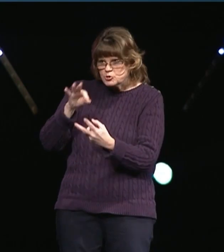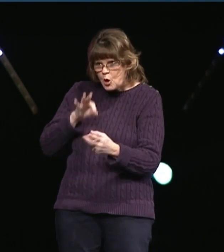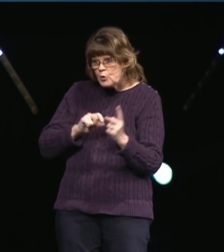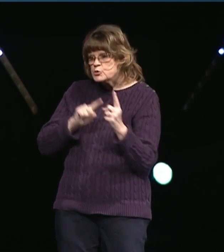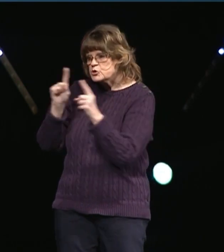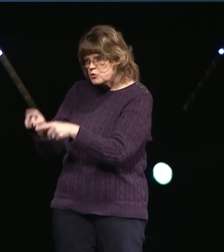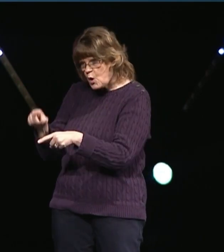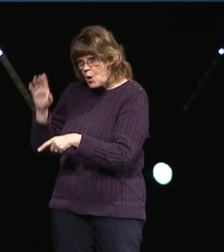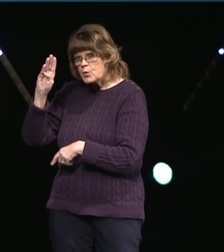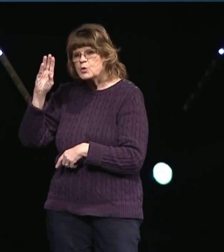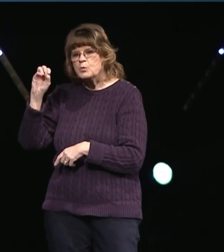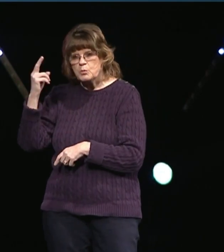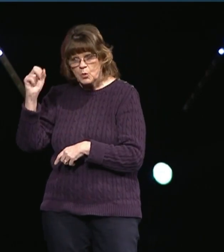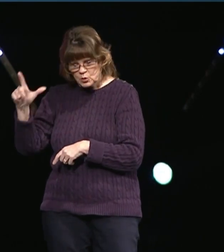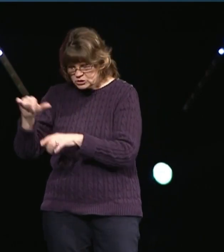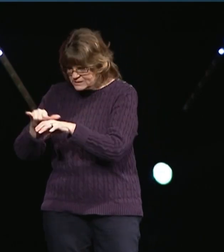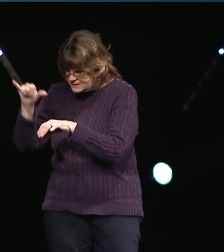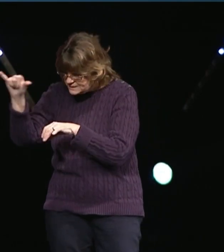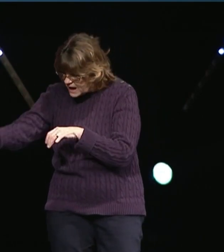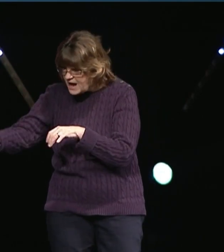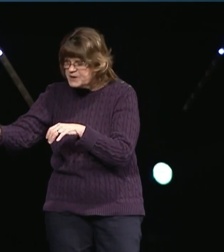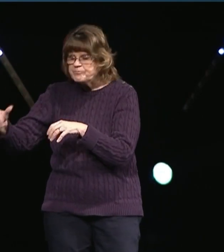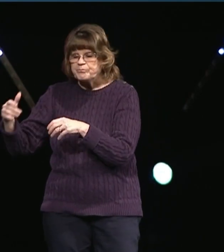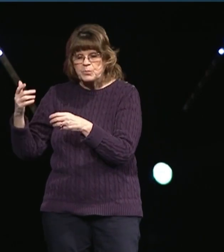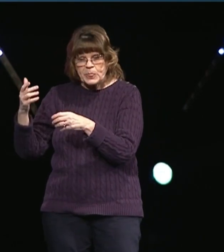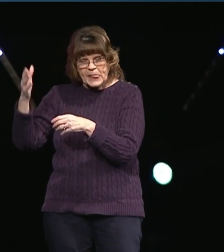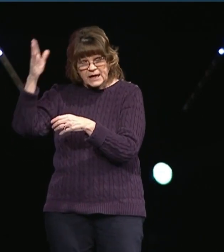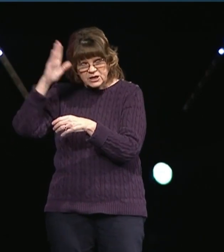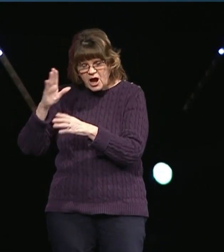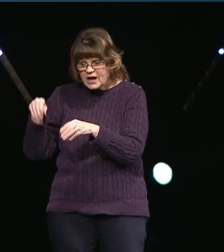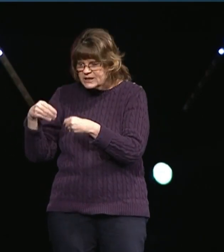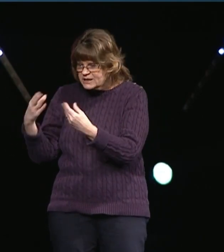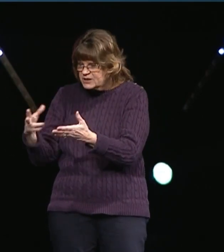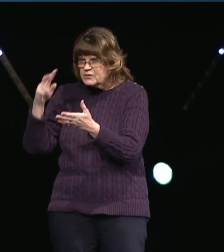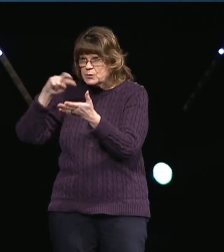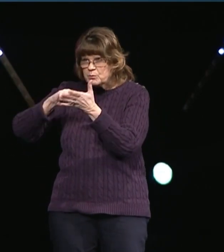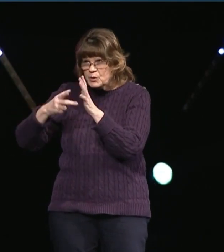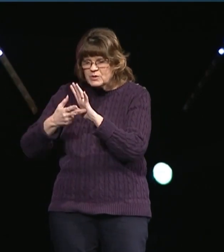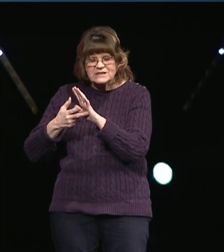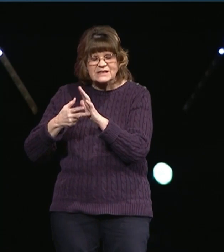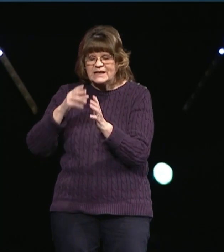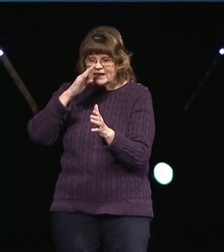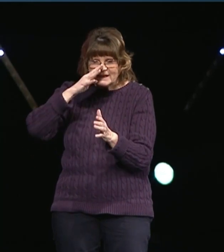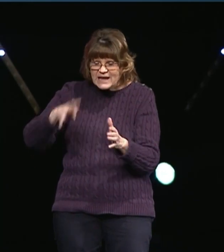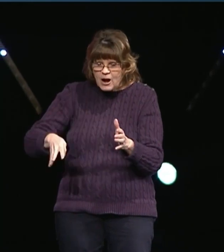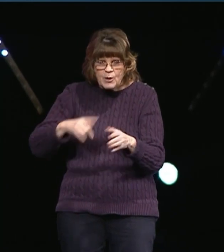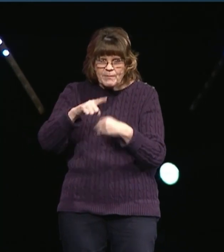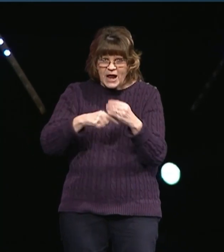the deaf community of Bohol and Leyte, his God-given purpose, over his own health and comfort.